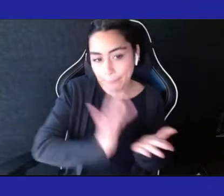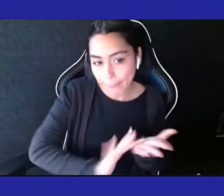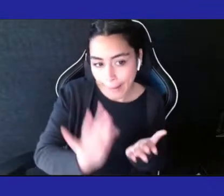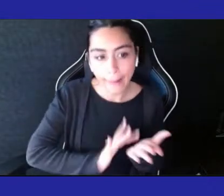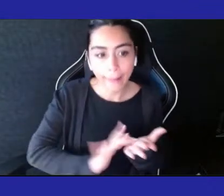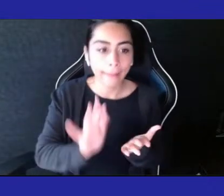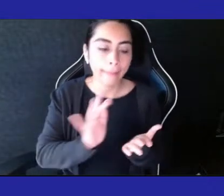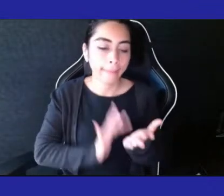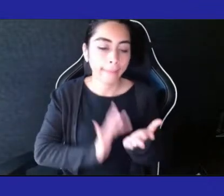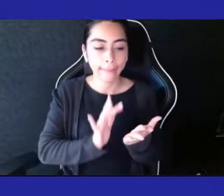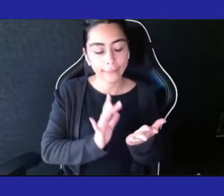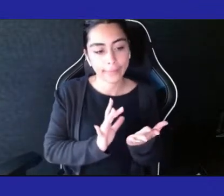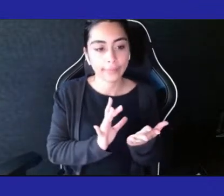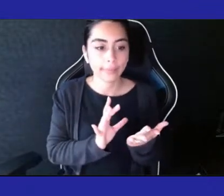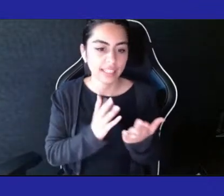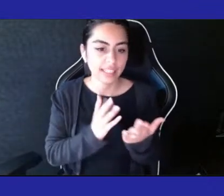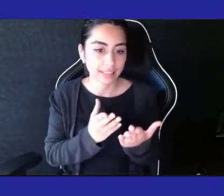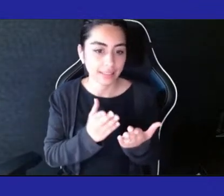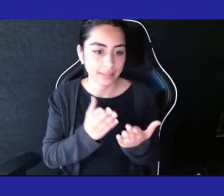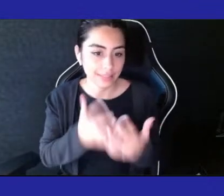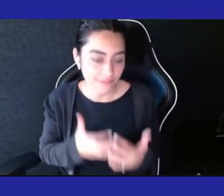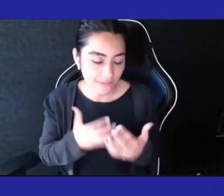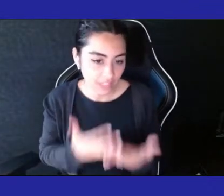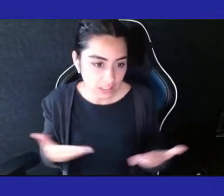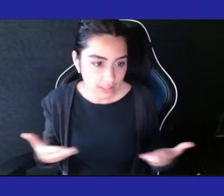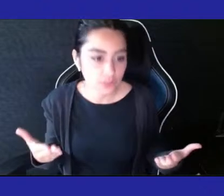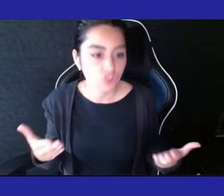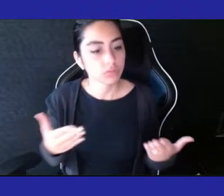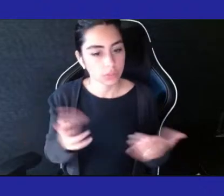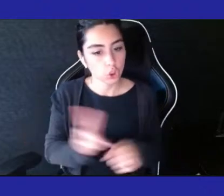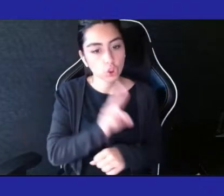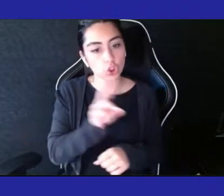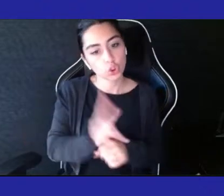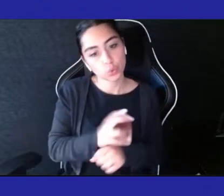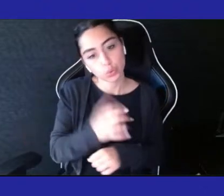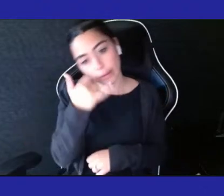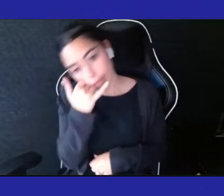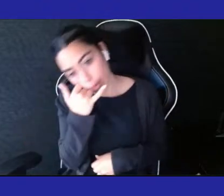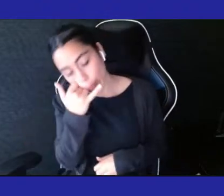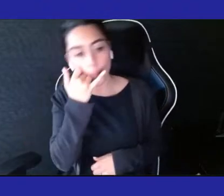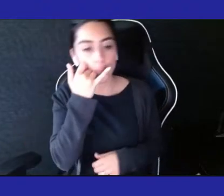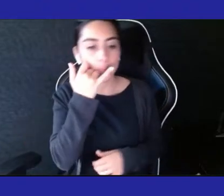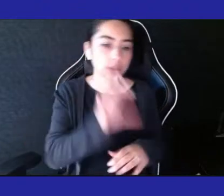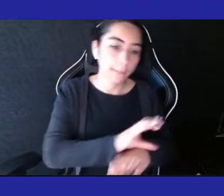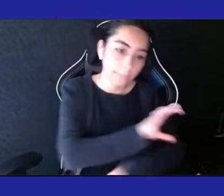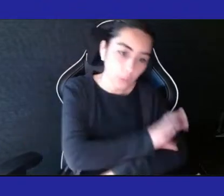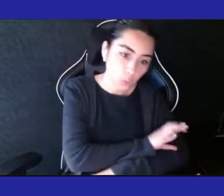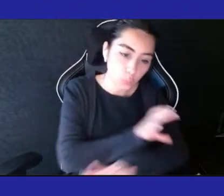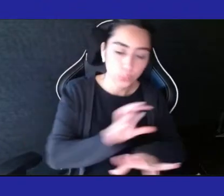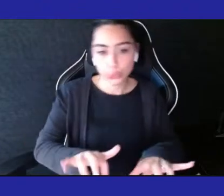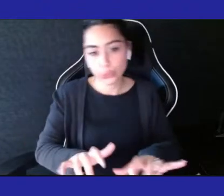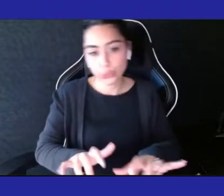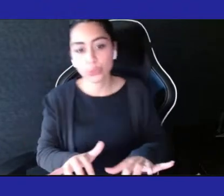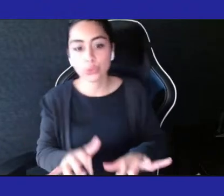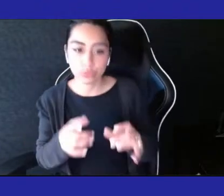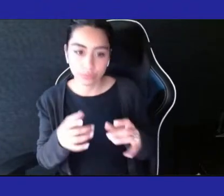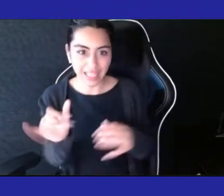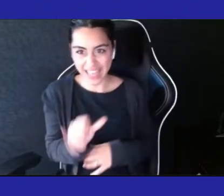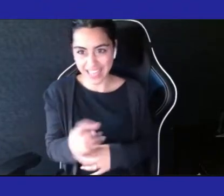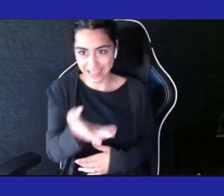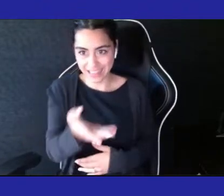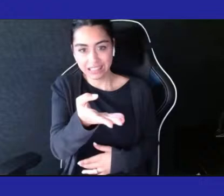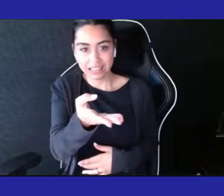so can we use our iPads and our phones and our computers more in presentations like this rather